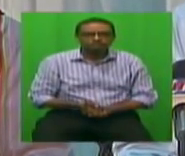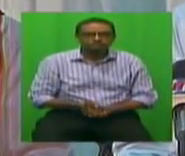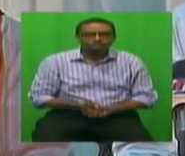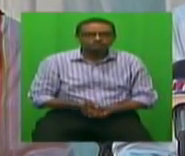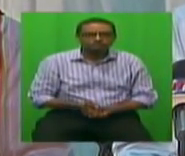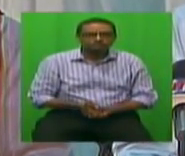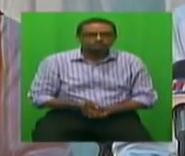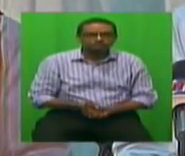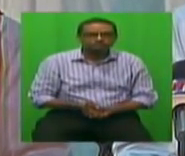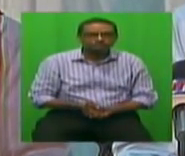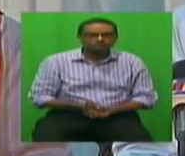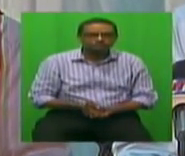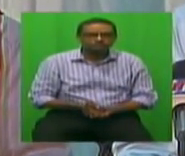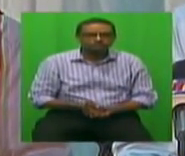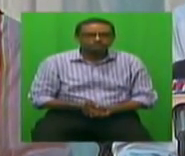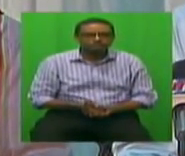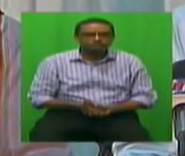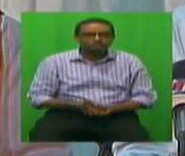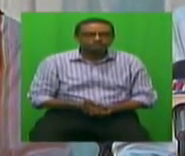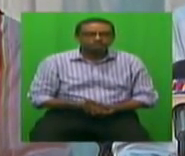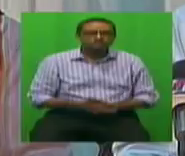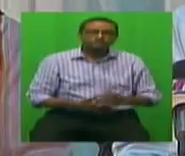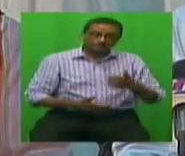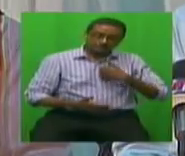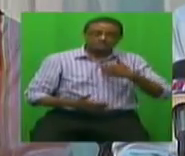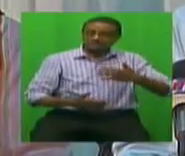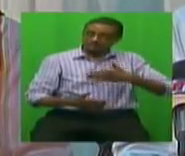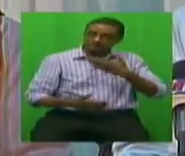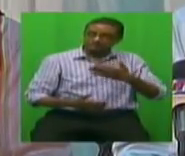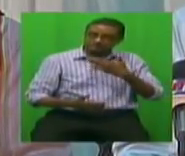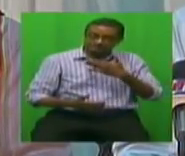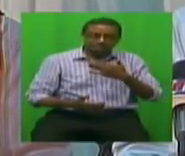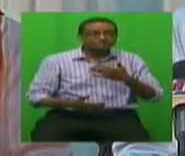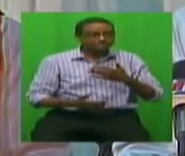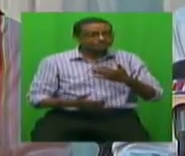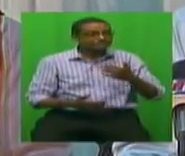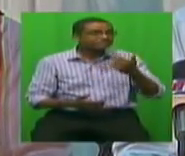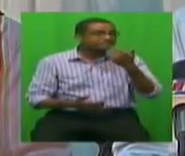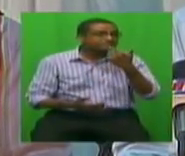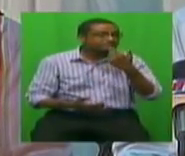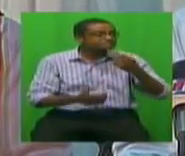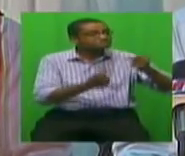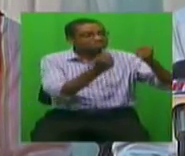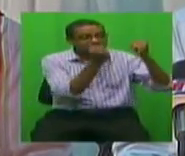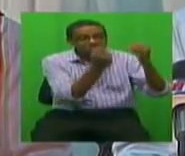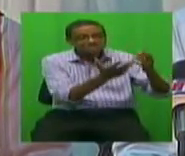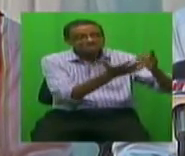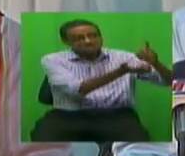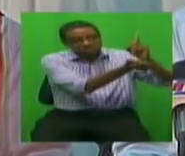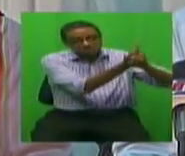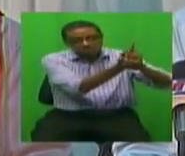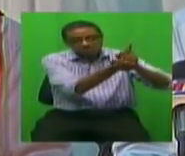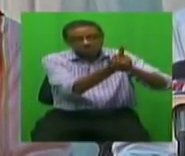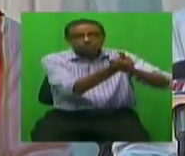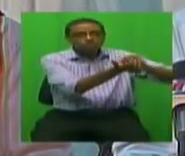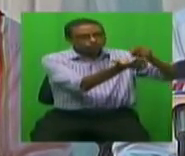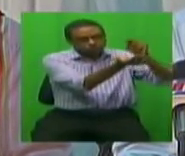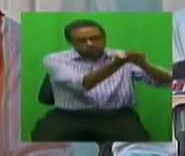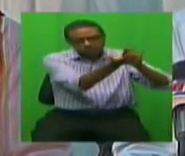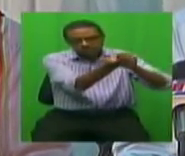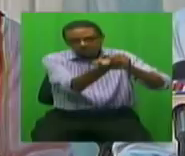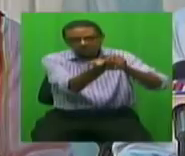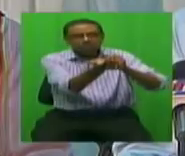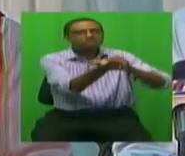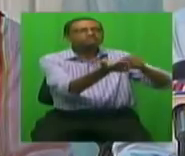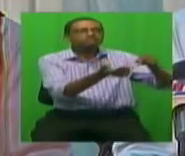in the various places affected by flooding. I am happy to say there have also been a number of doctors, nurses, other medical health